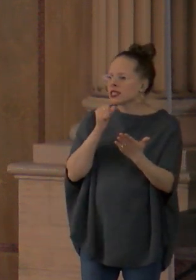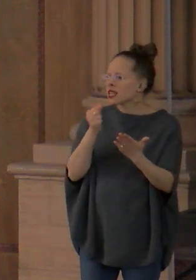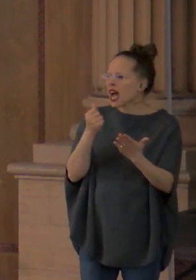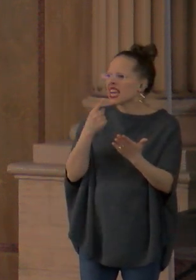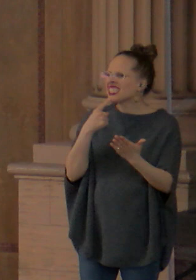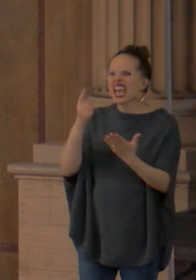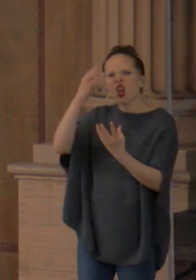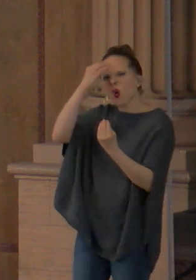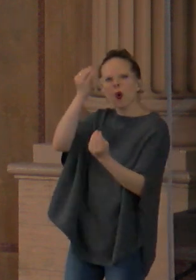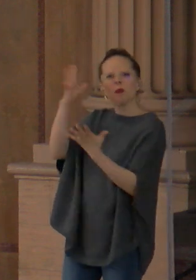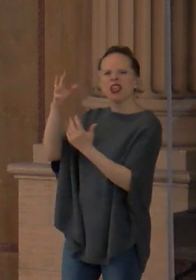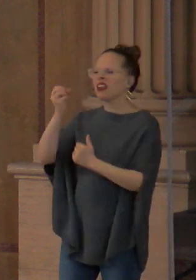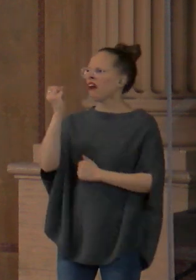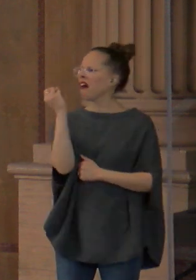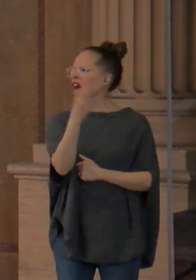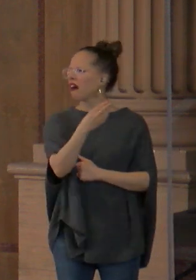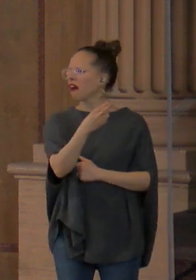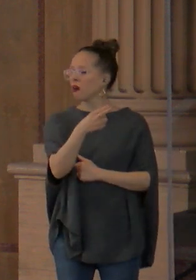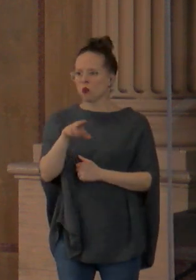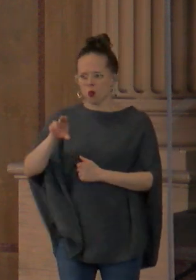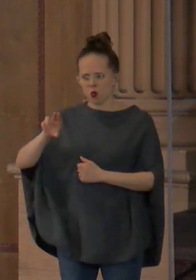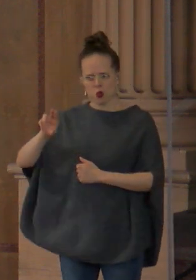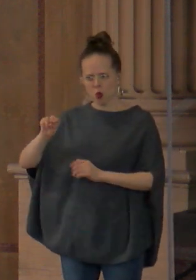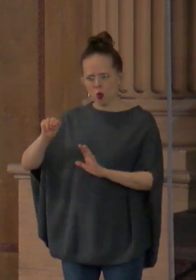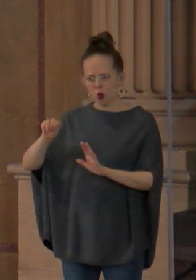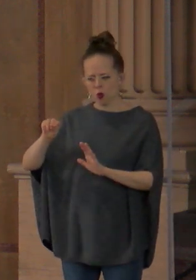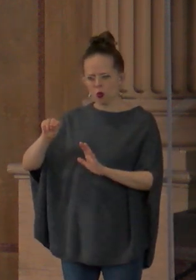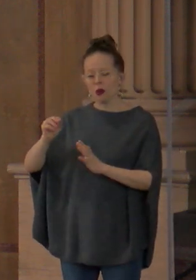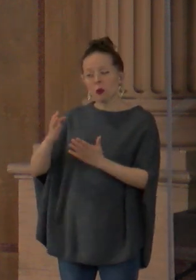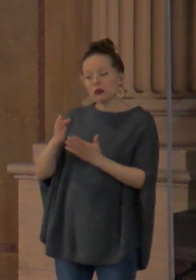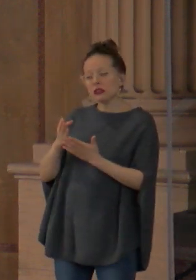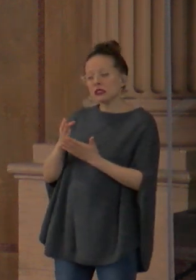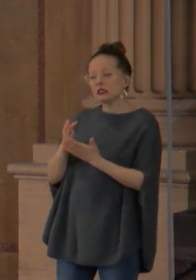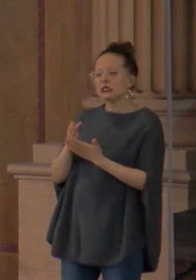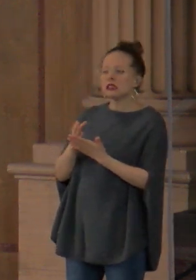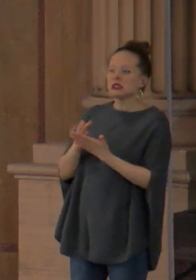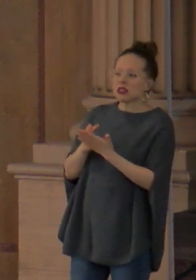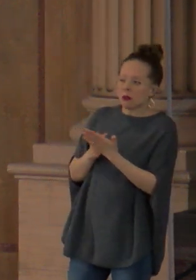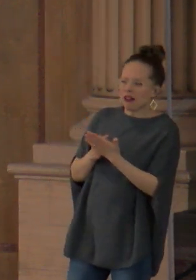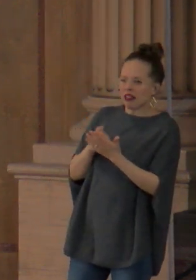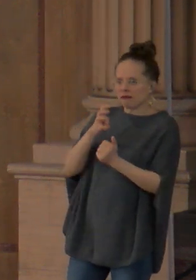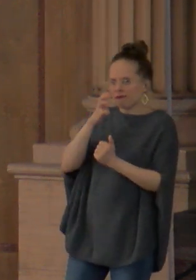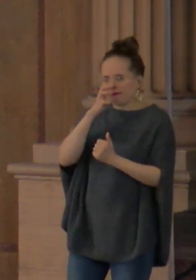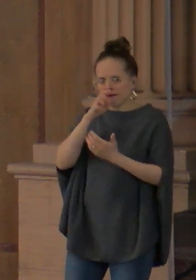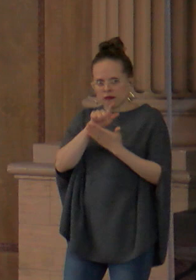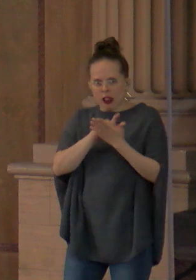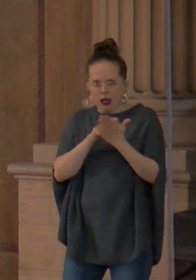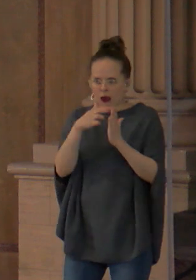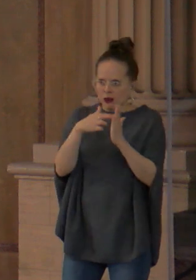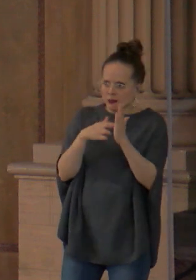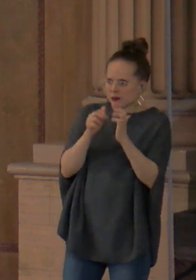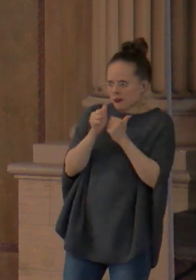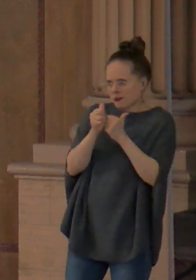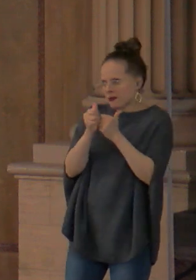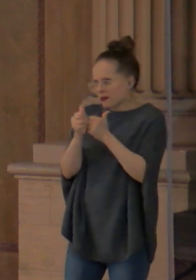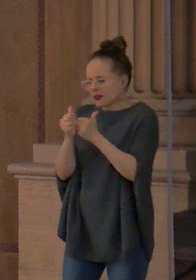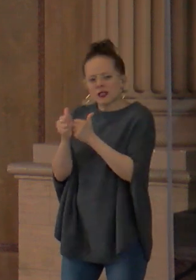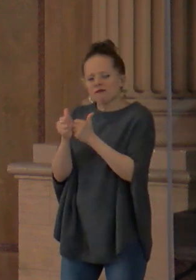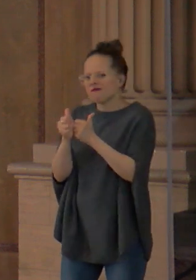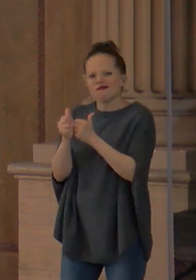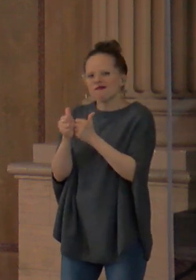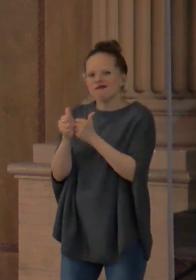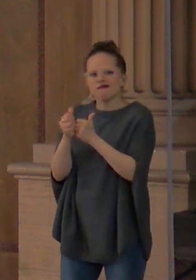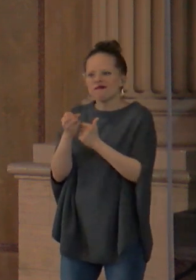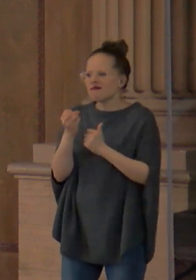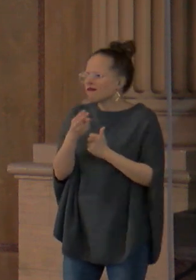obedience in the Christian life. He's throwing out some obedience. We no longer need to obey the things that were shadows of Jesus, like